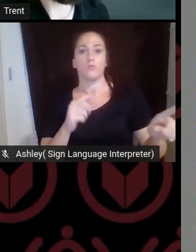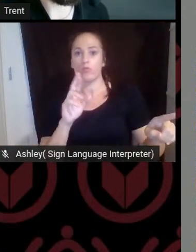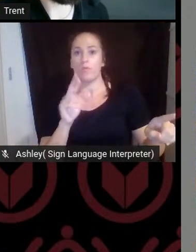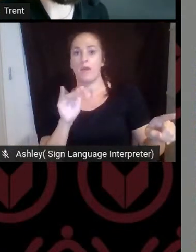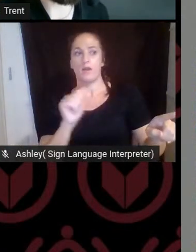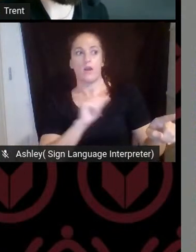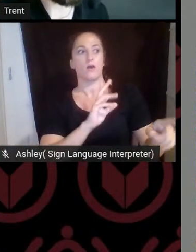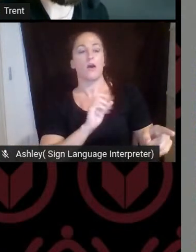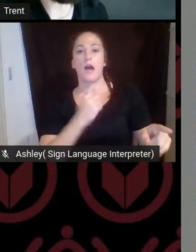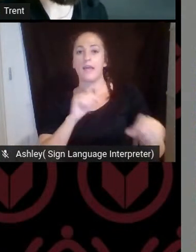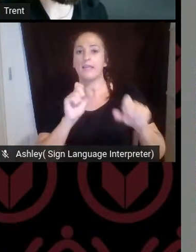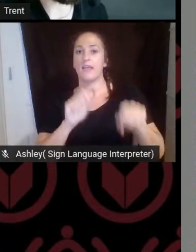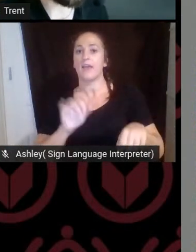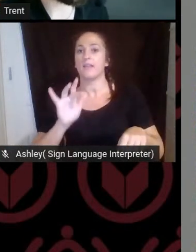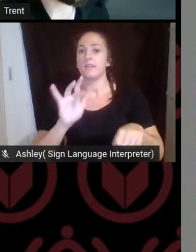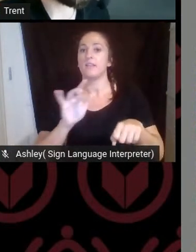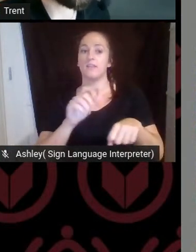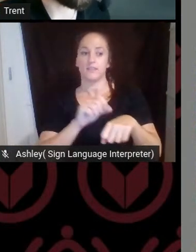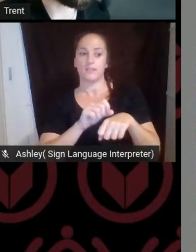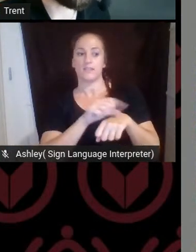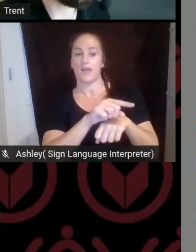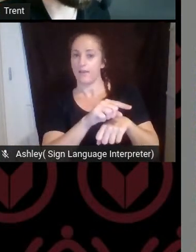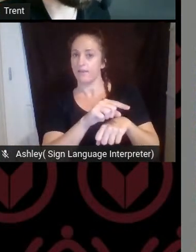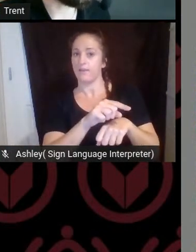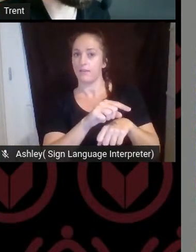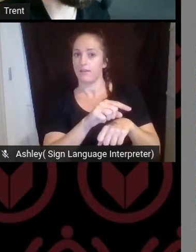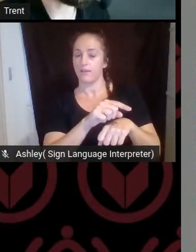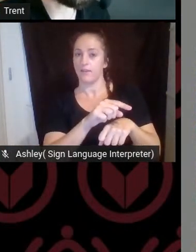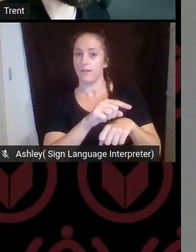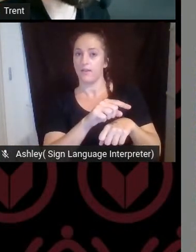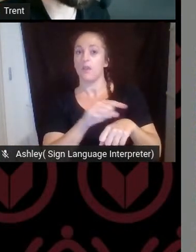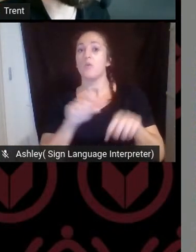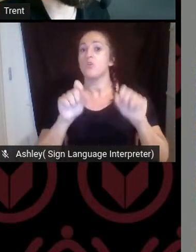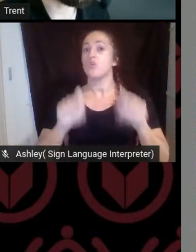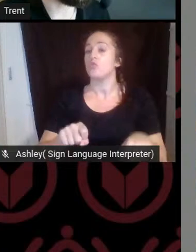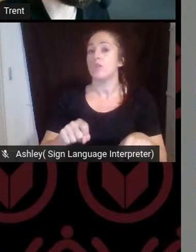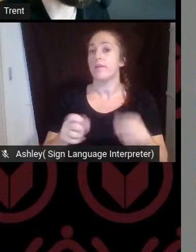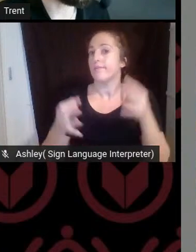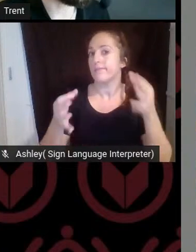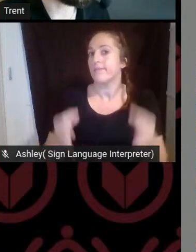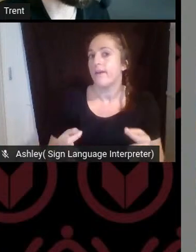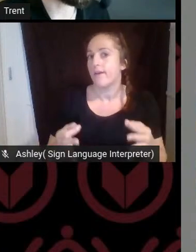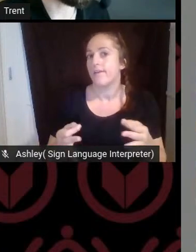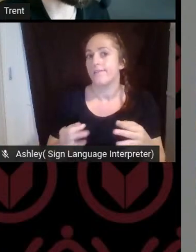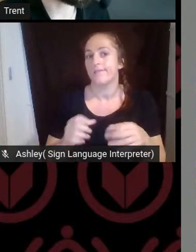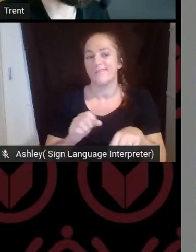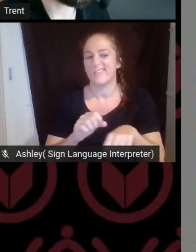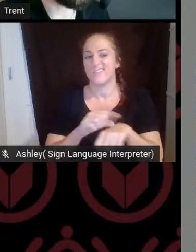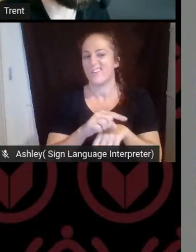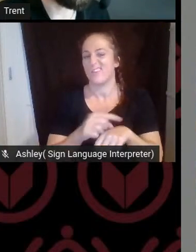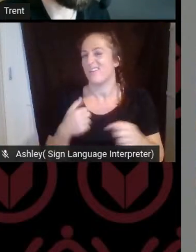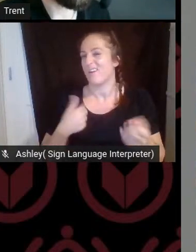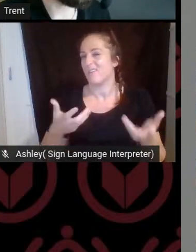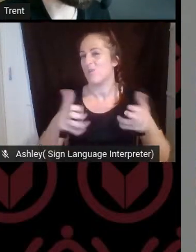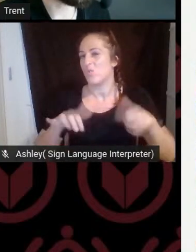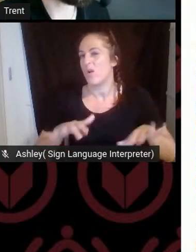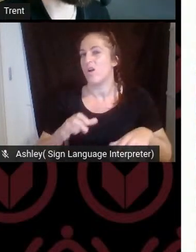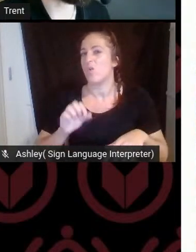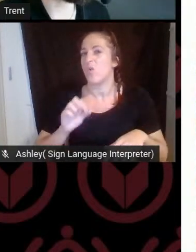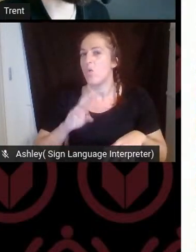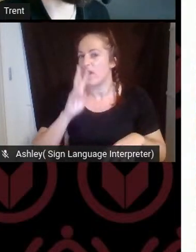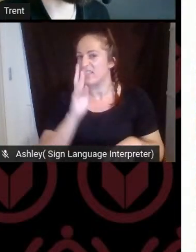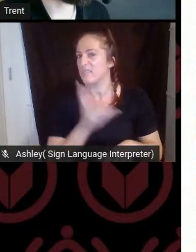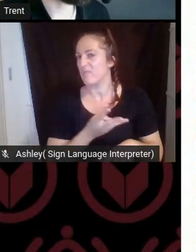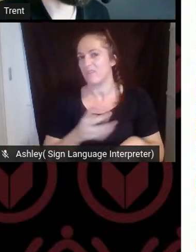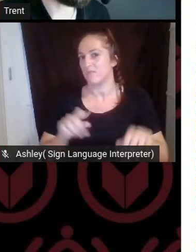send, and by default, it has send. But you can choose not to send it, or you can choose to dismiss this. So for now, I'm just going to